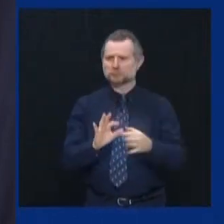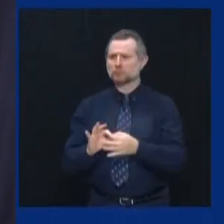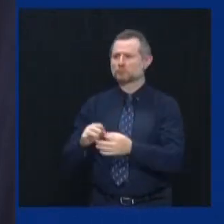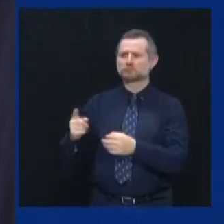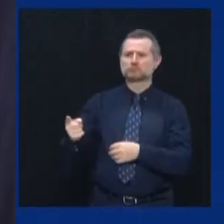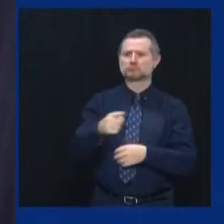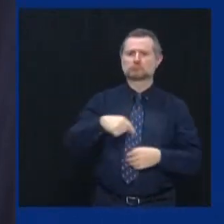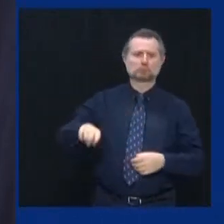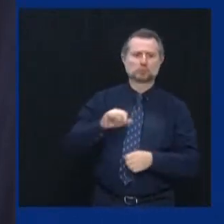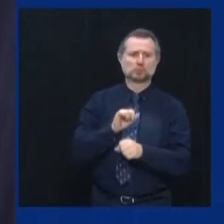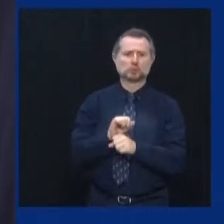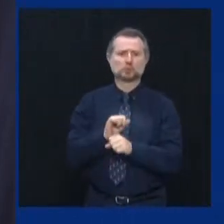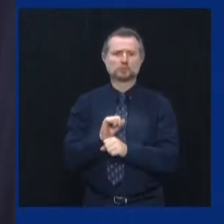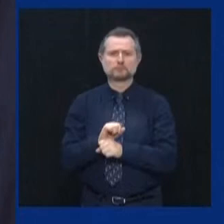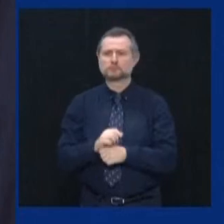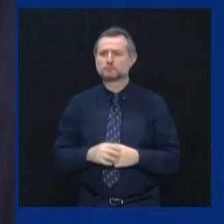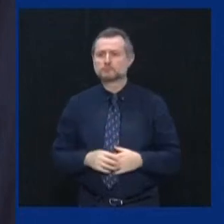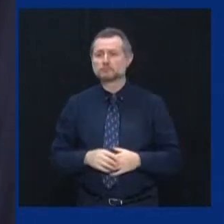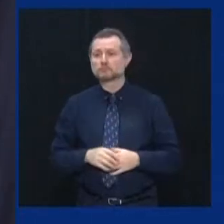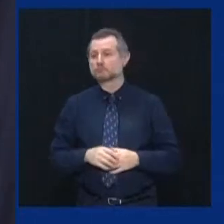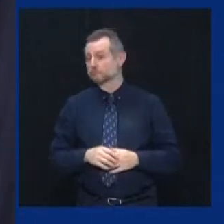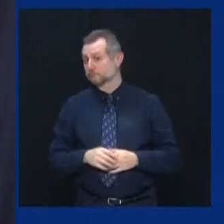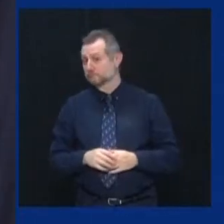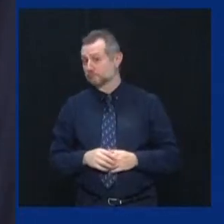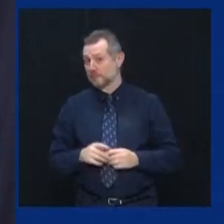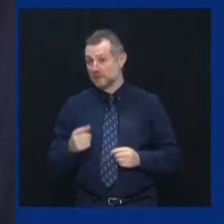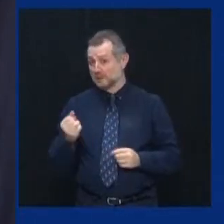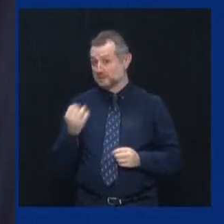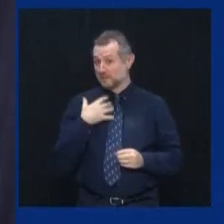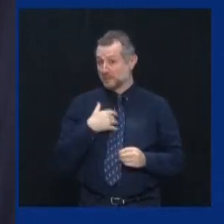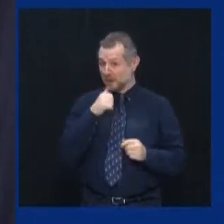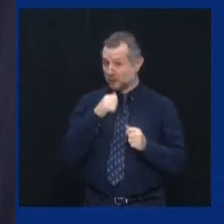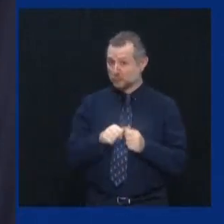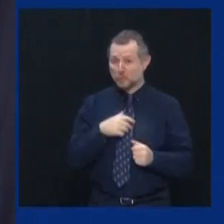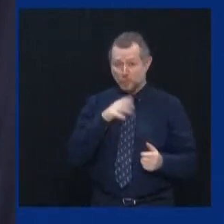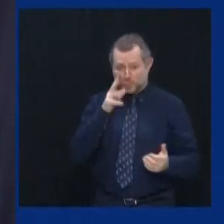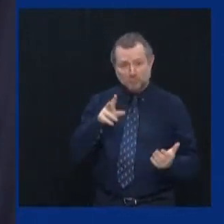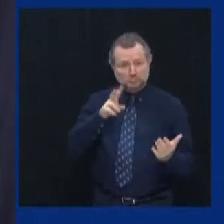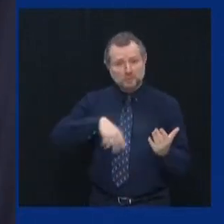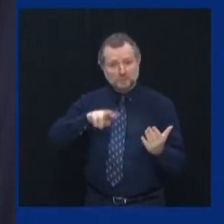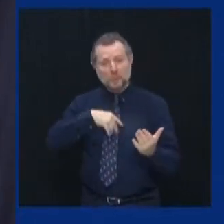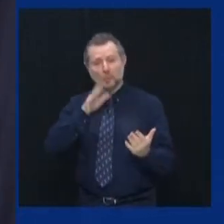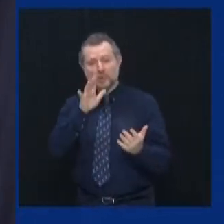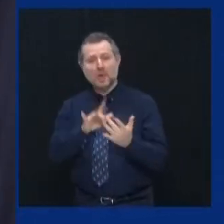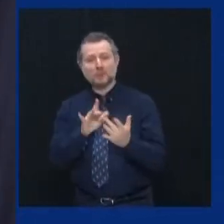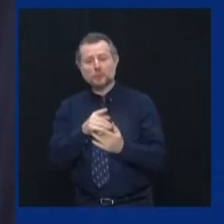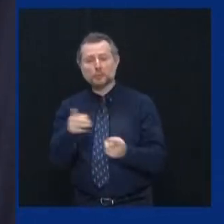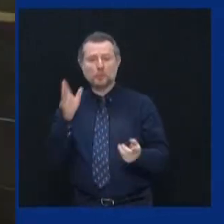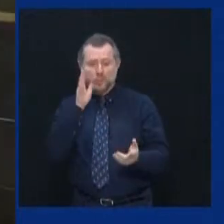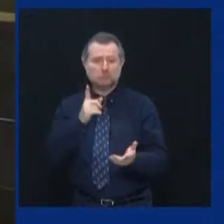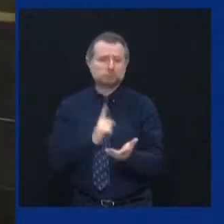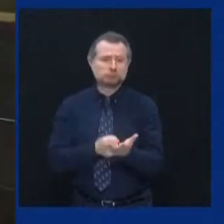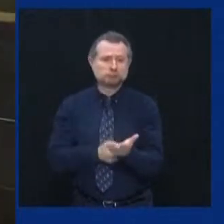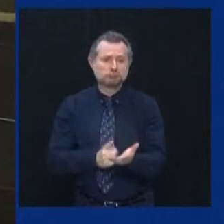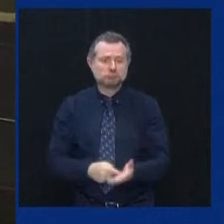they're good colleagues. As soon as I get the letter, I will look at it, and I will talk to them.